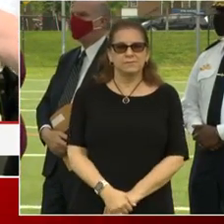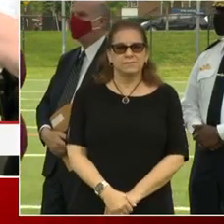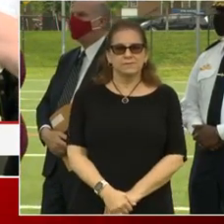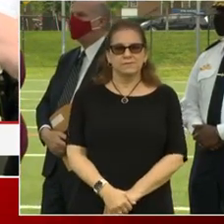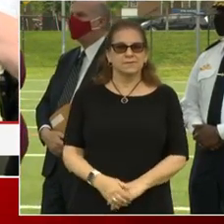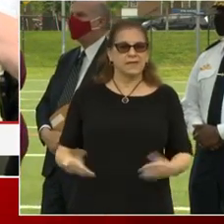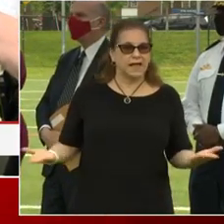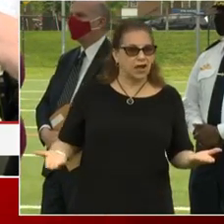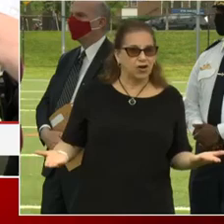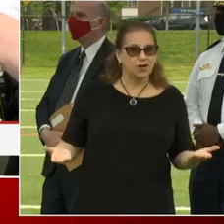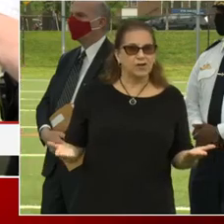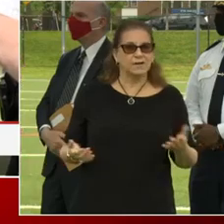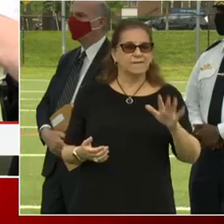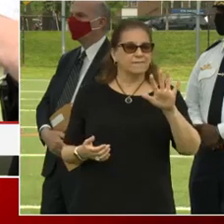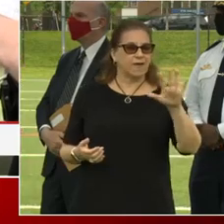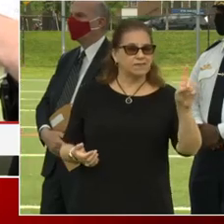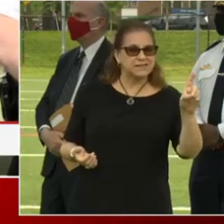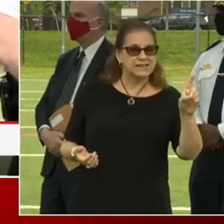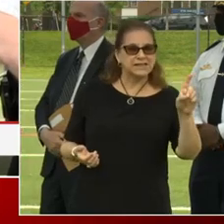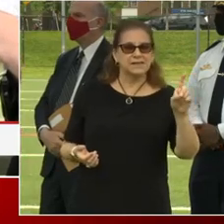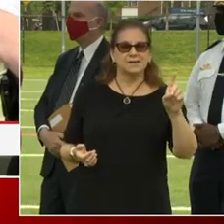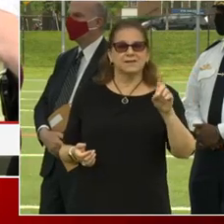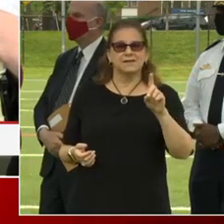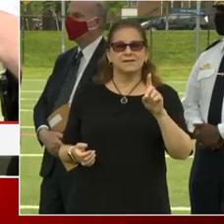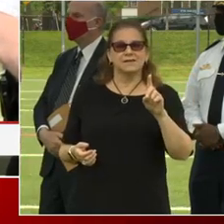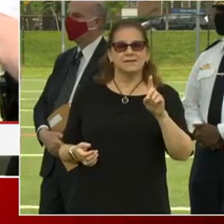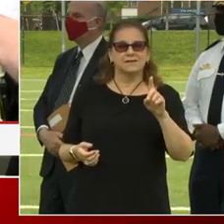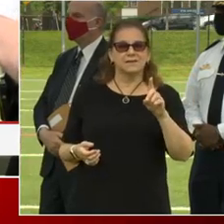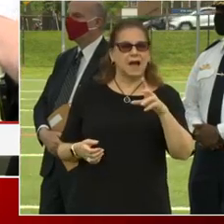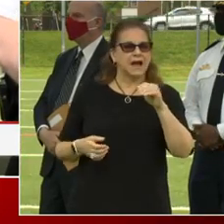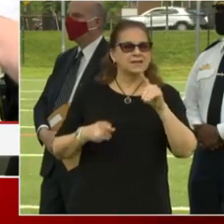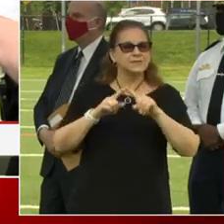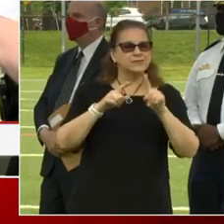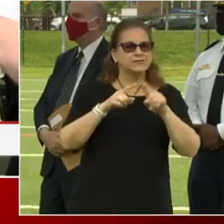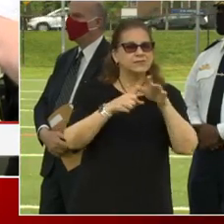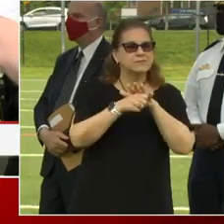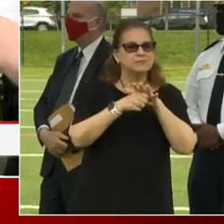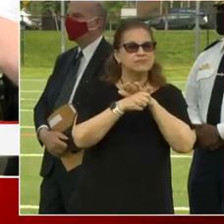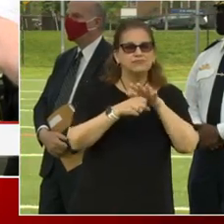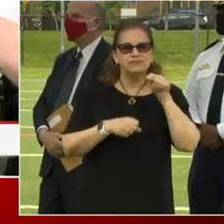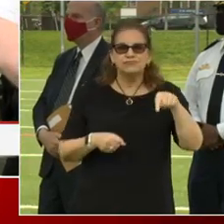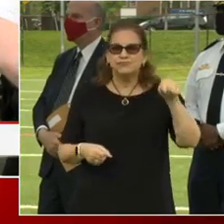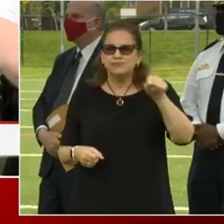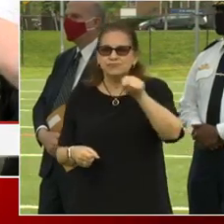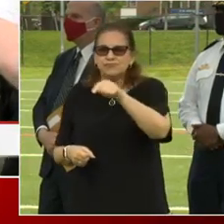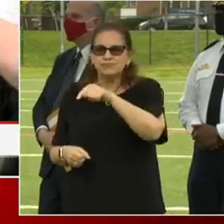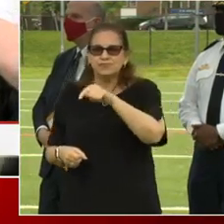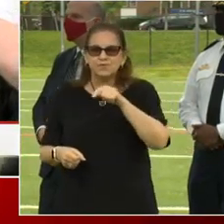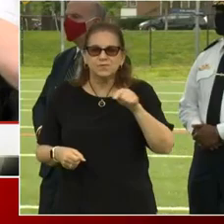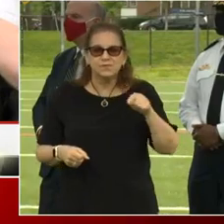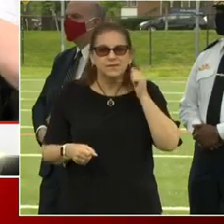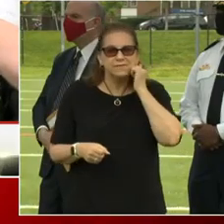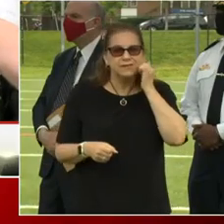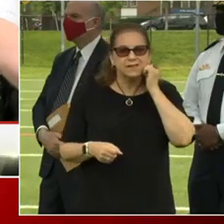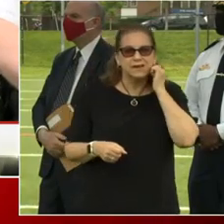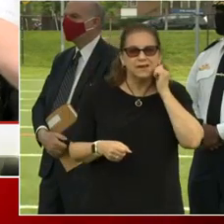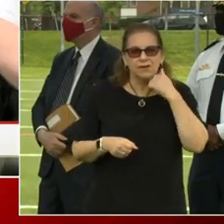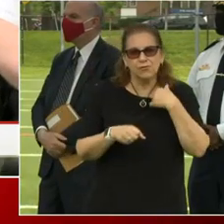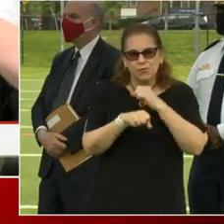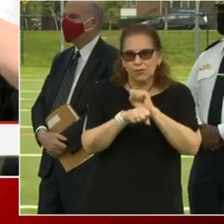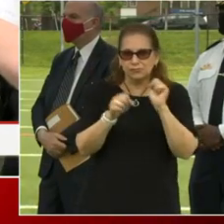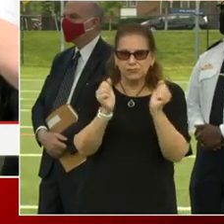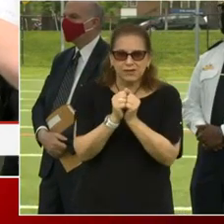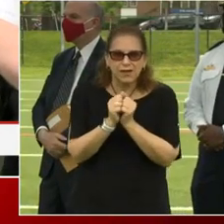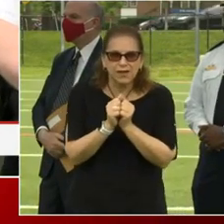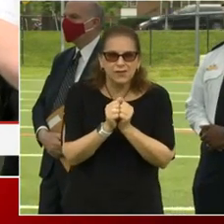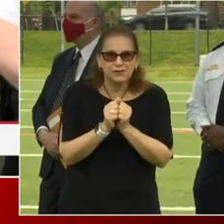city who are working with us in an unprecedented way each and every day, just as we are working with the